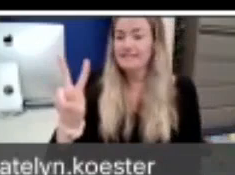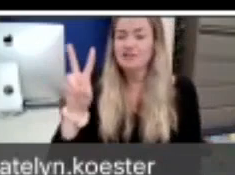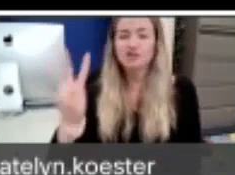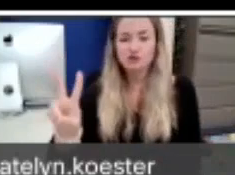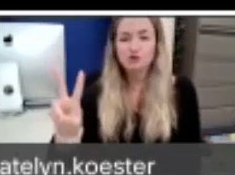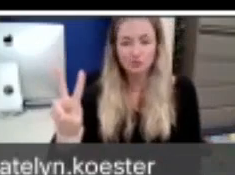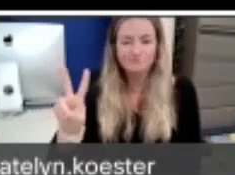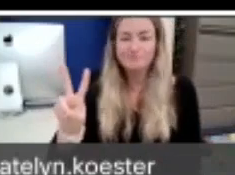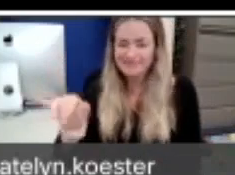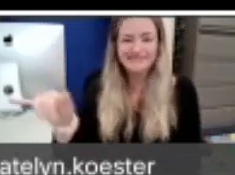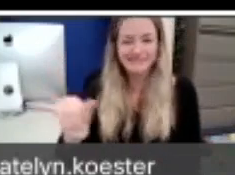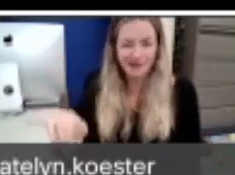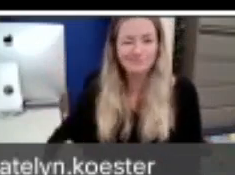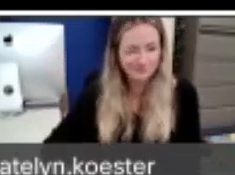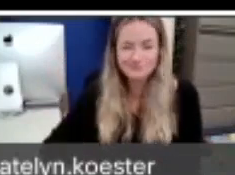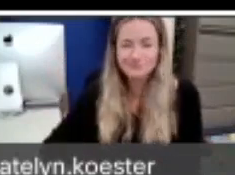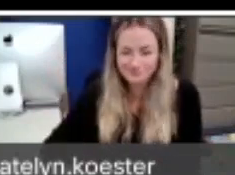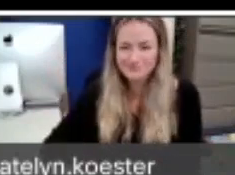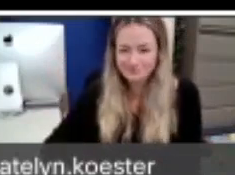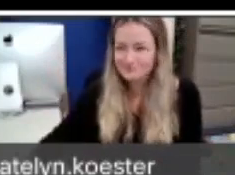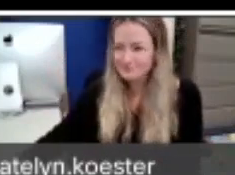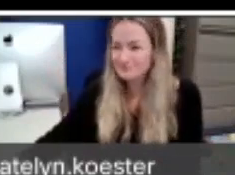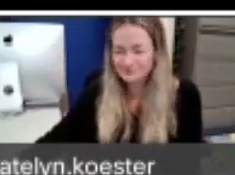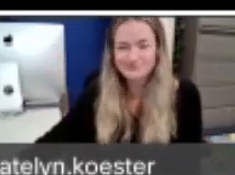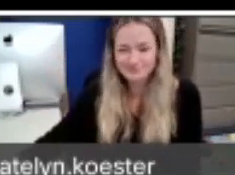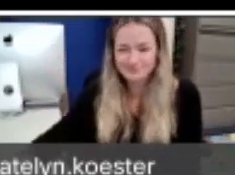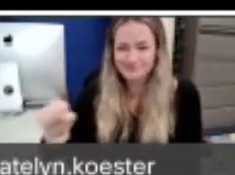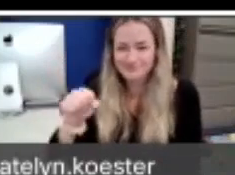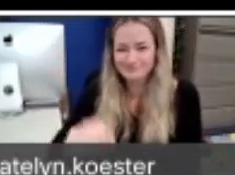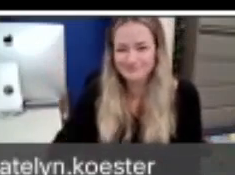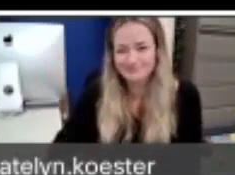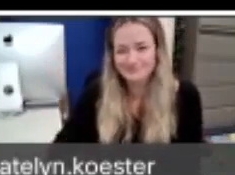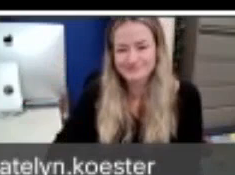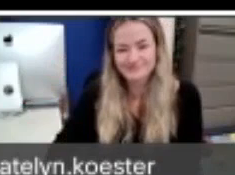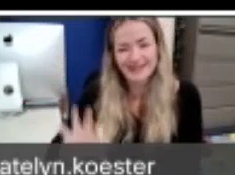Yes. Yep, same as V. 2 and V. Mm-hmm, it's the same. Okay.